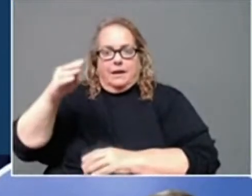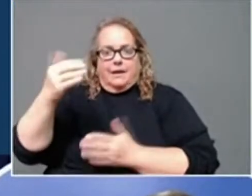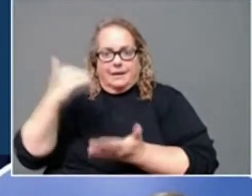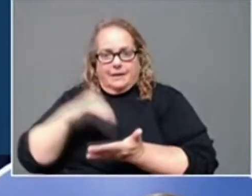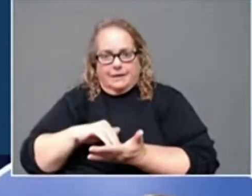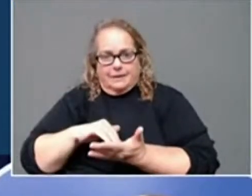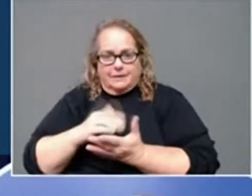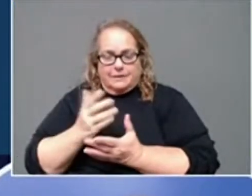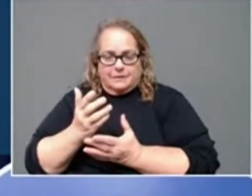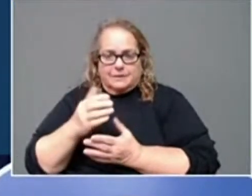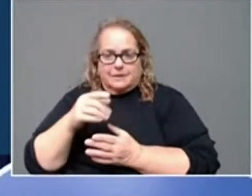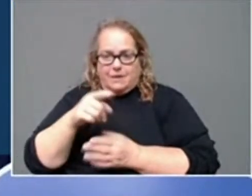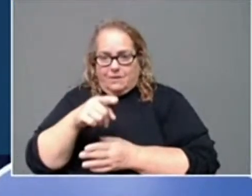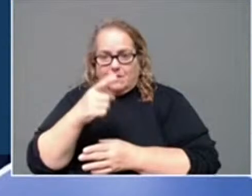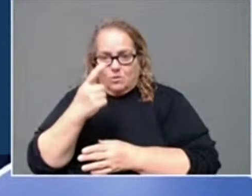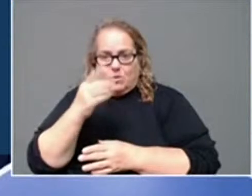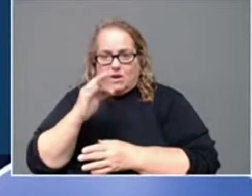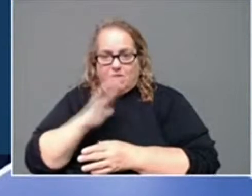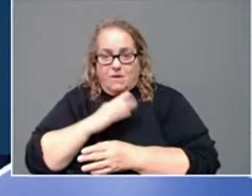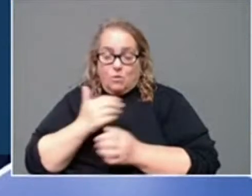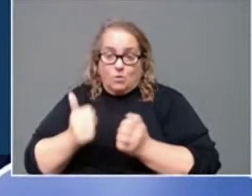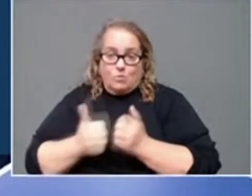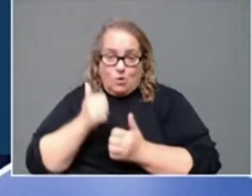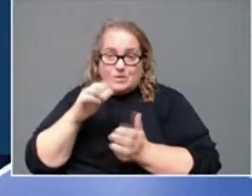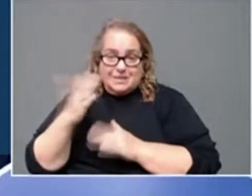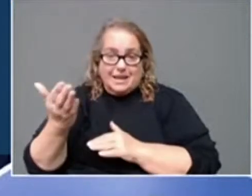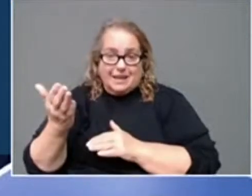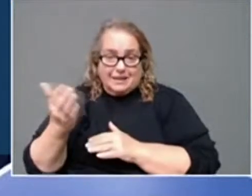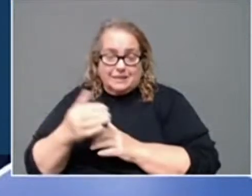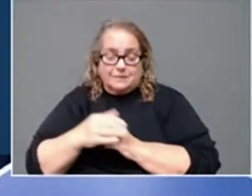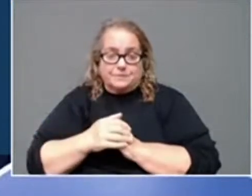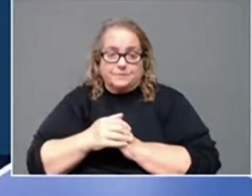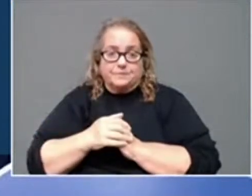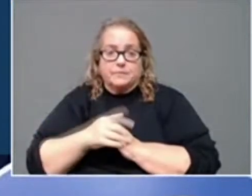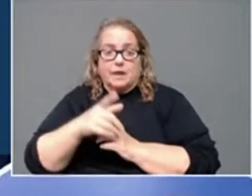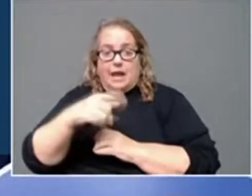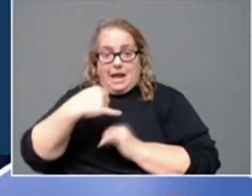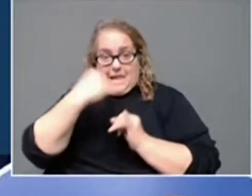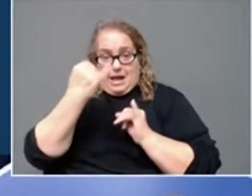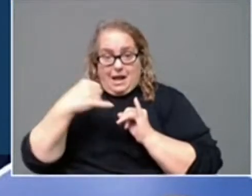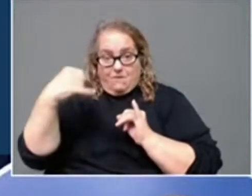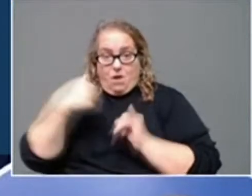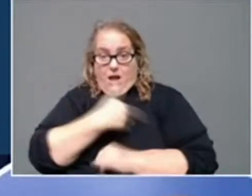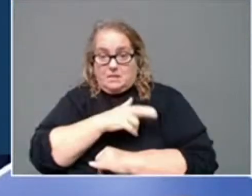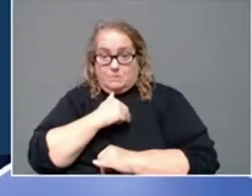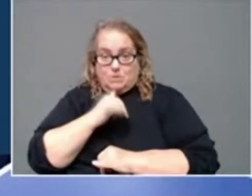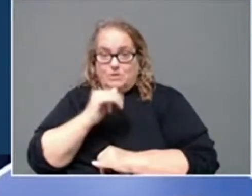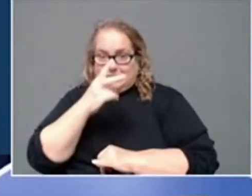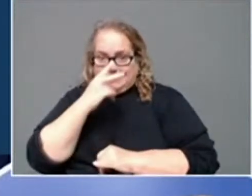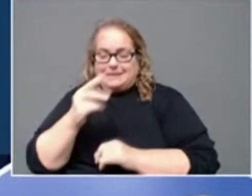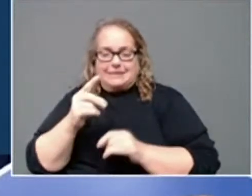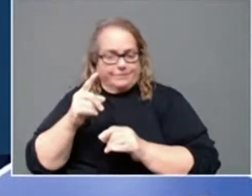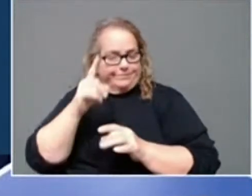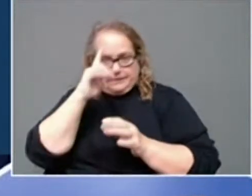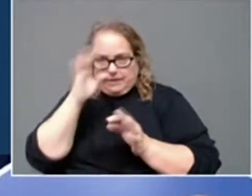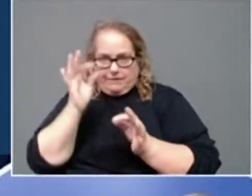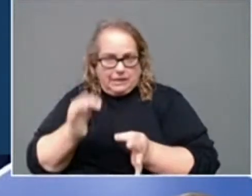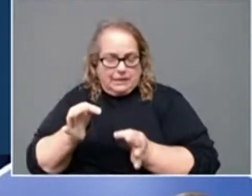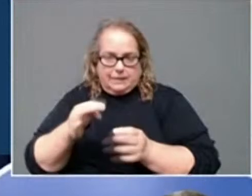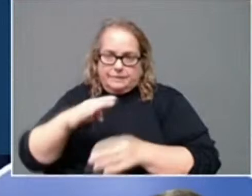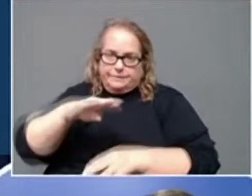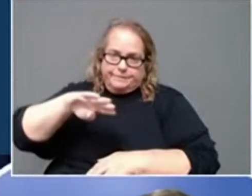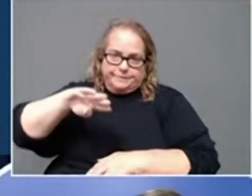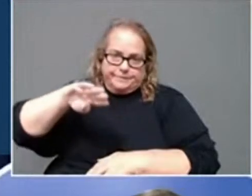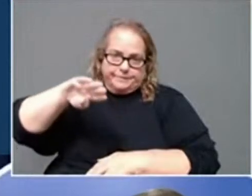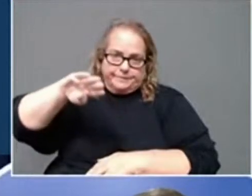in our pandemic experience. Let's show the line graph for hospitalizations, definitely on the rise again. Of course, the